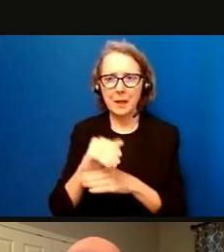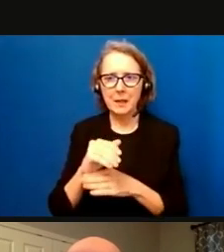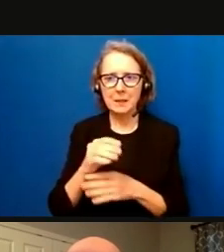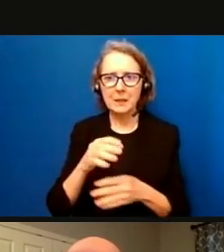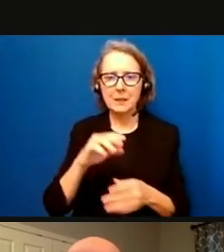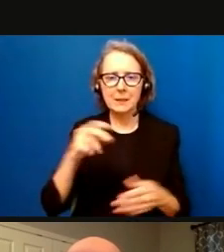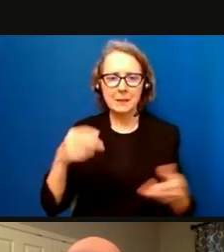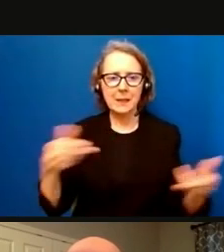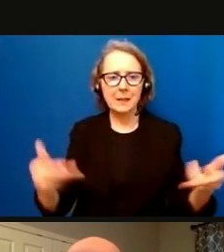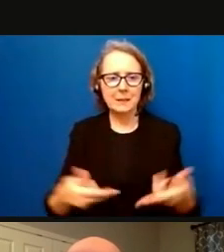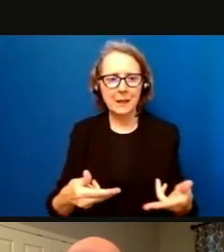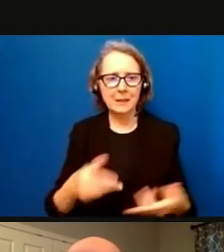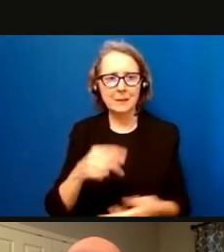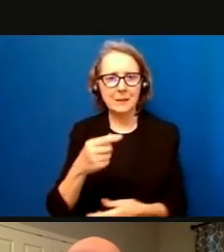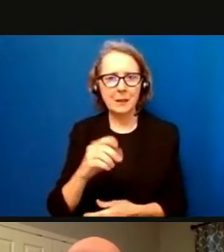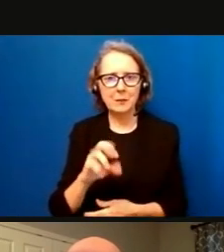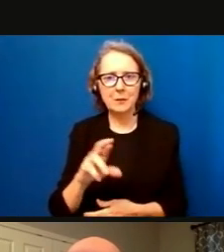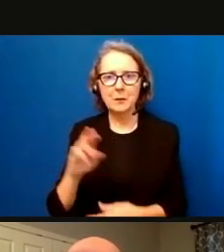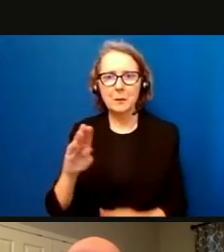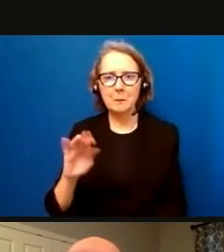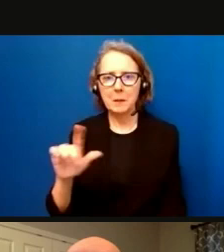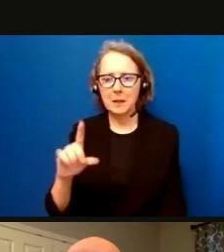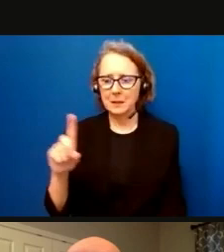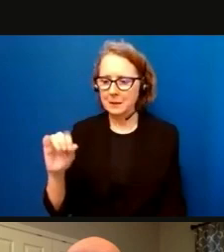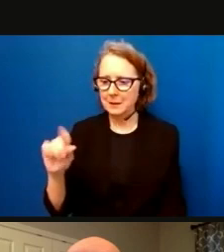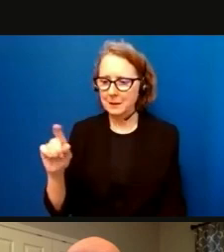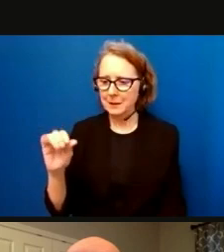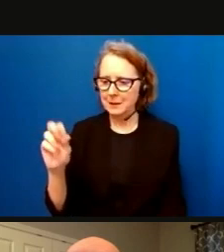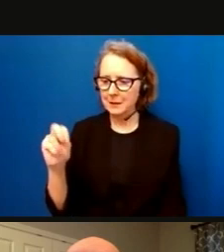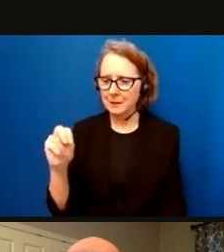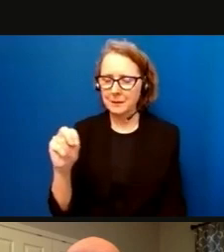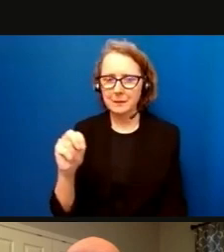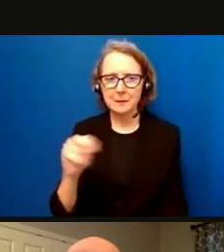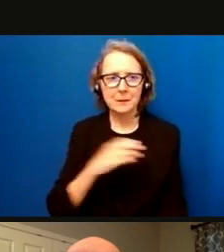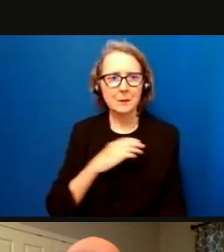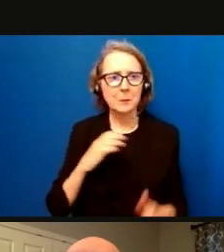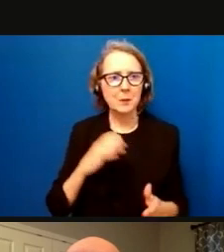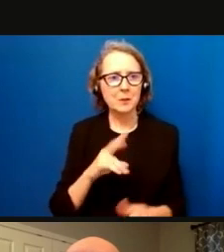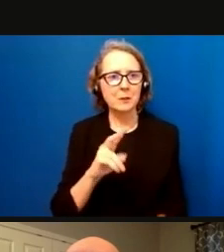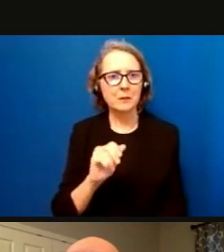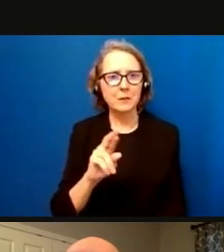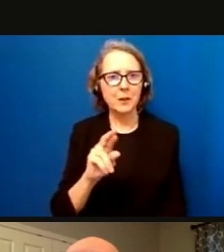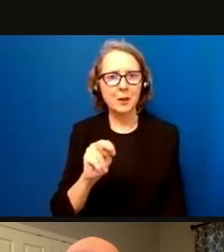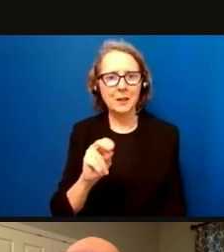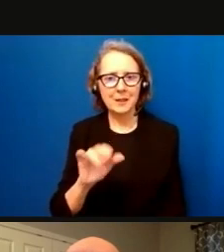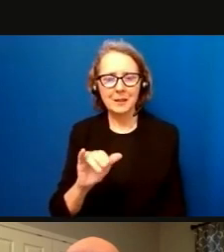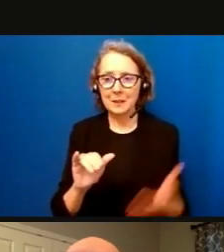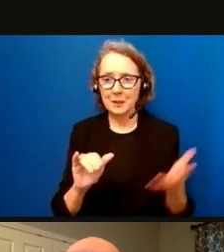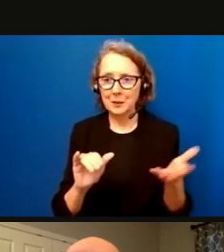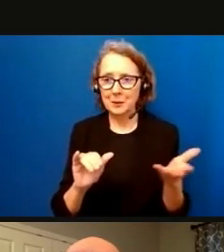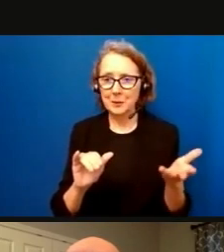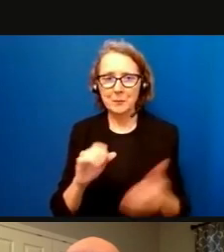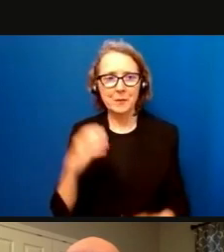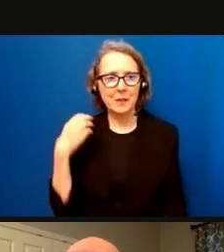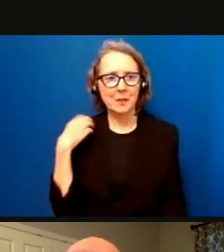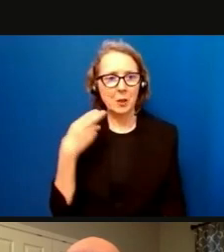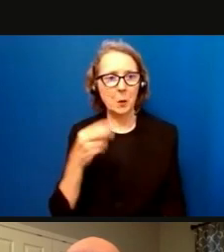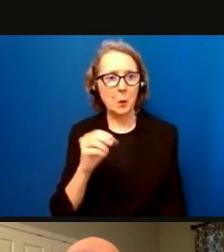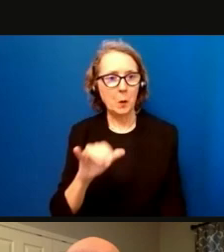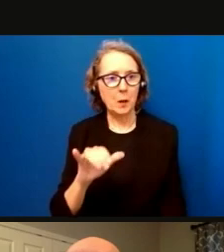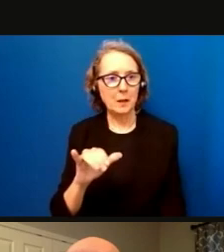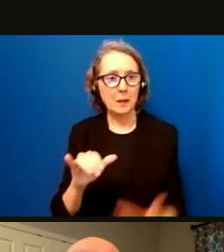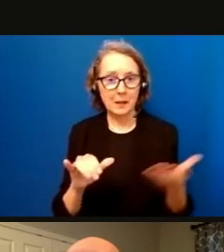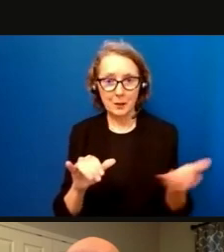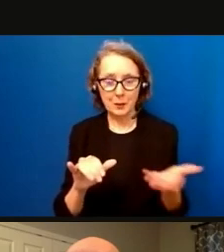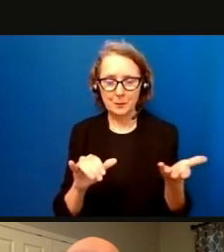counselor Bill Dixon. Here. Commissioner Varney. Here. Chair Hoy.